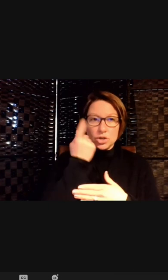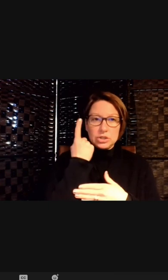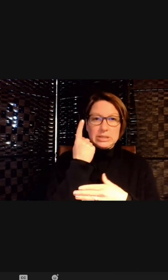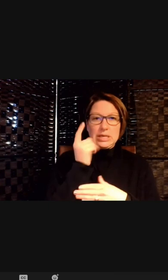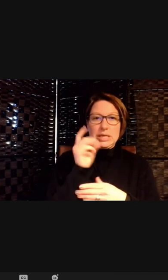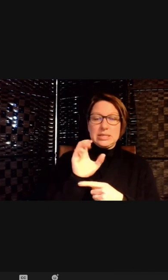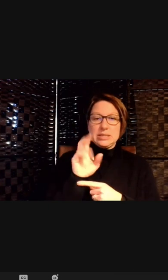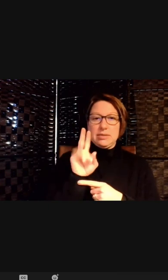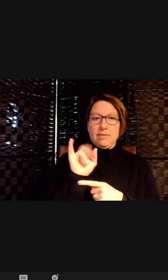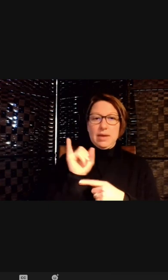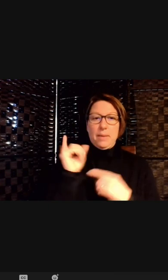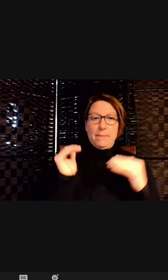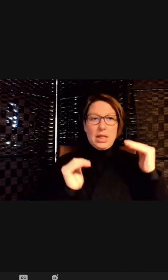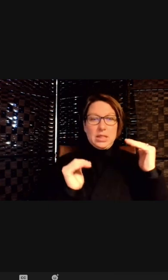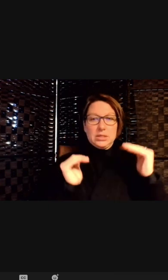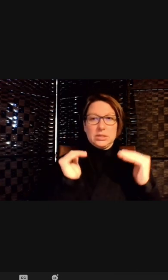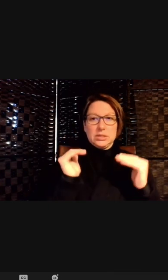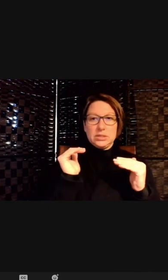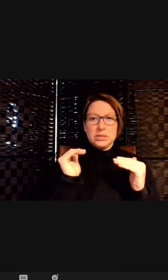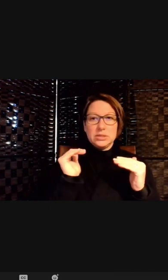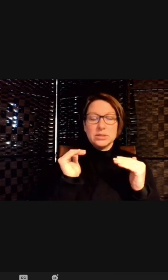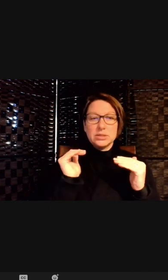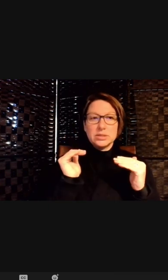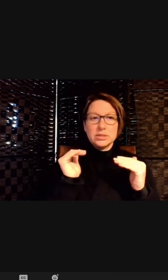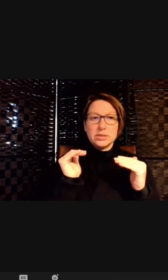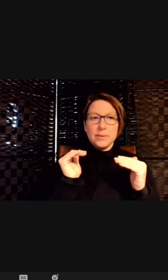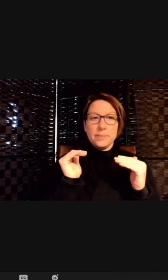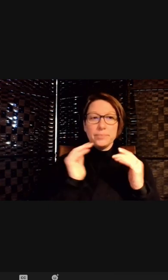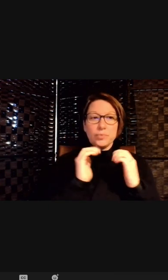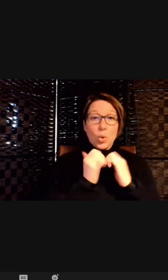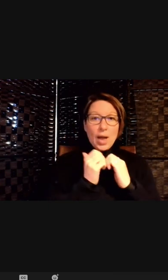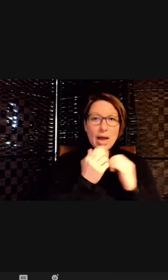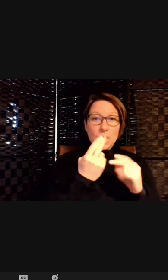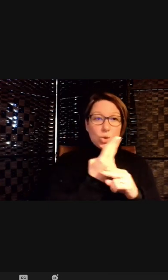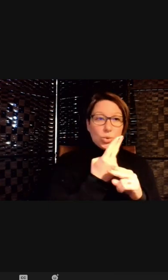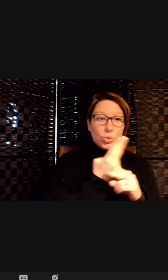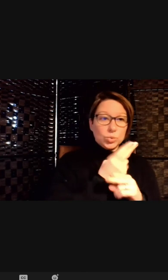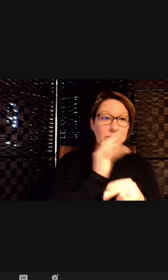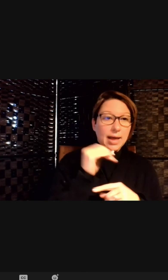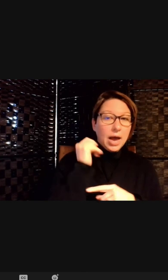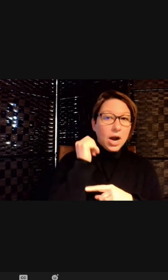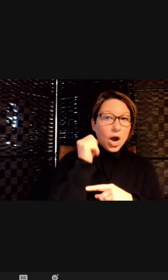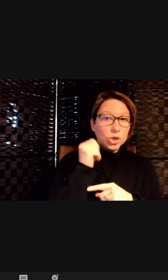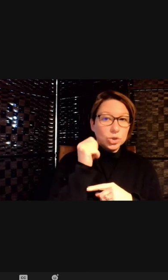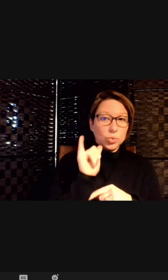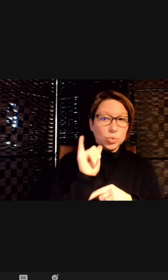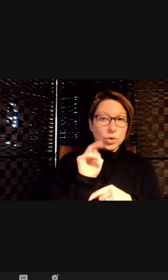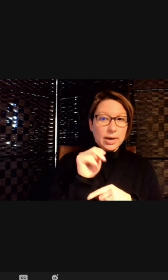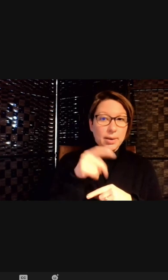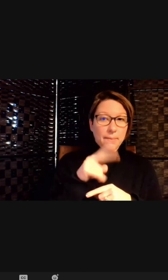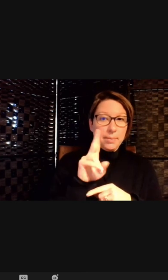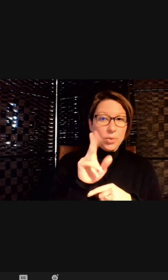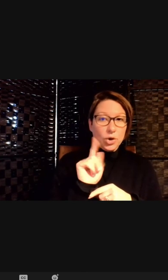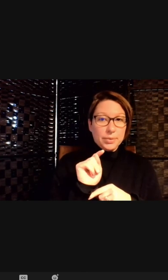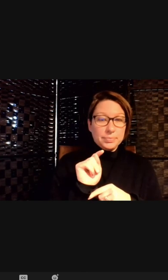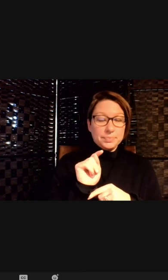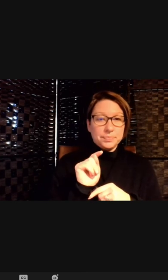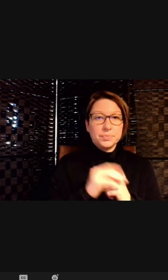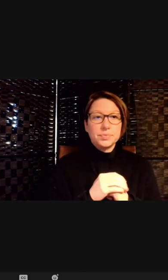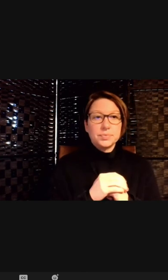CVI balance for how to use that auditory input. So if